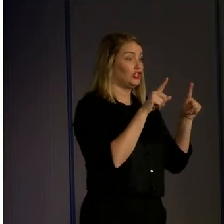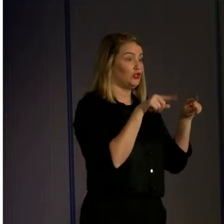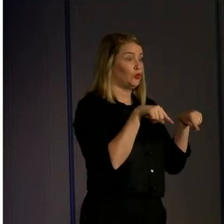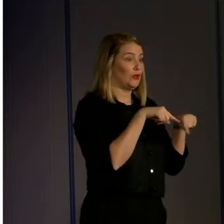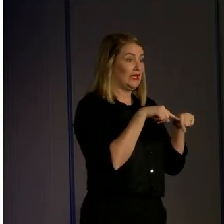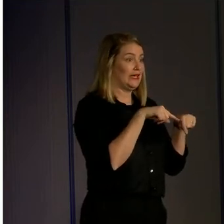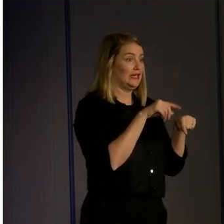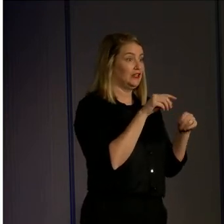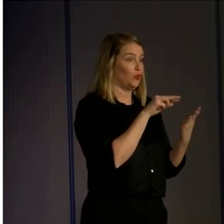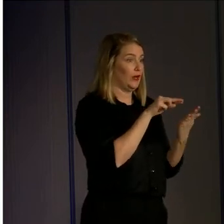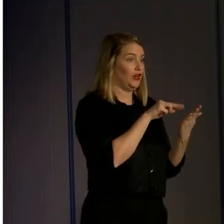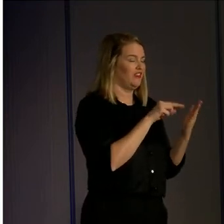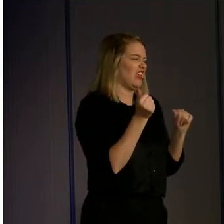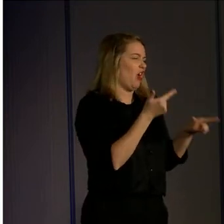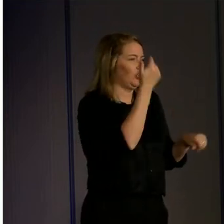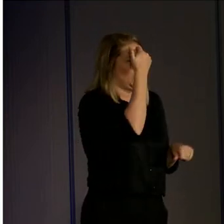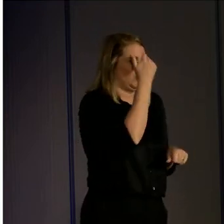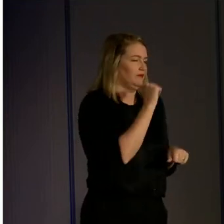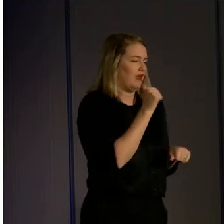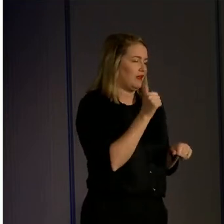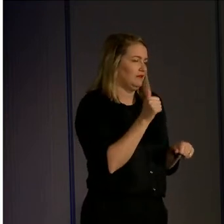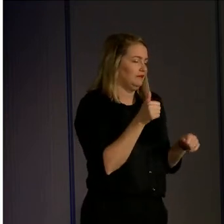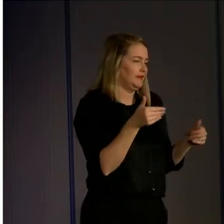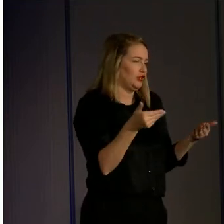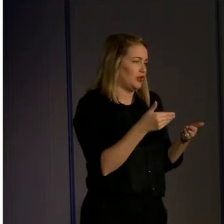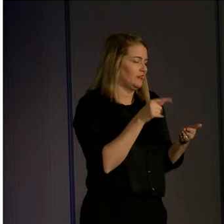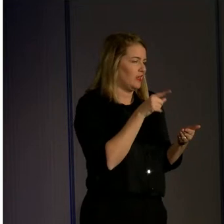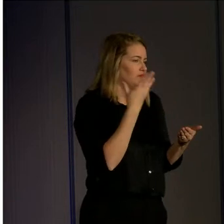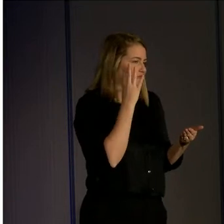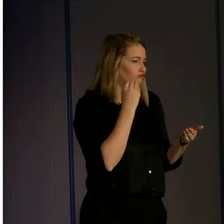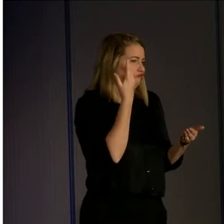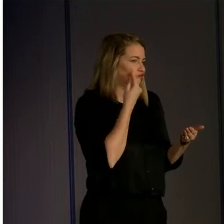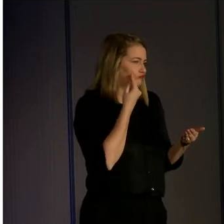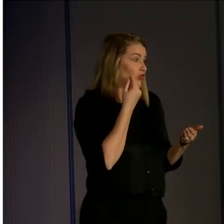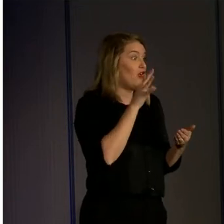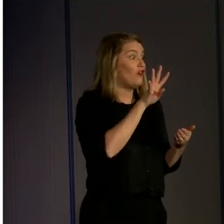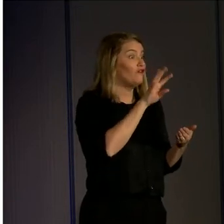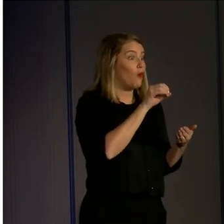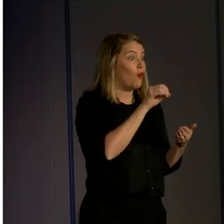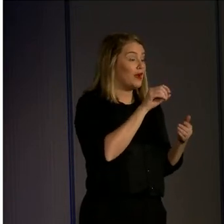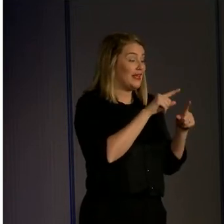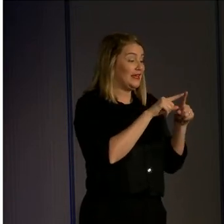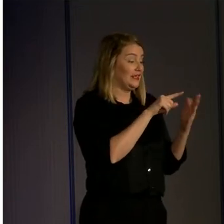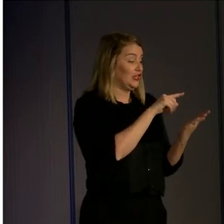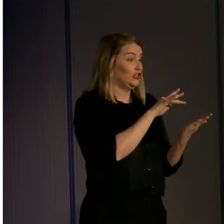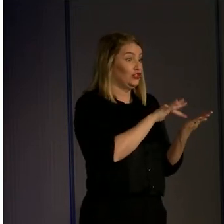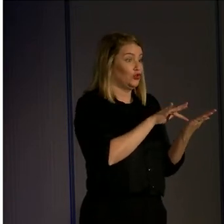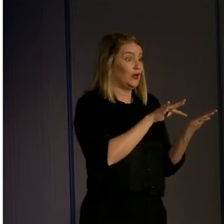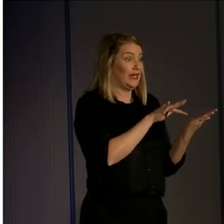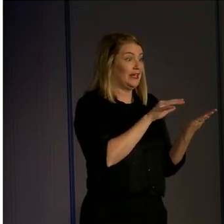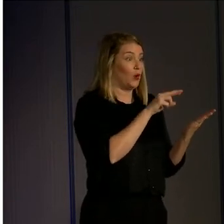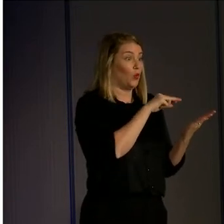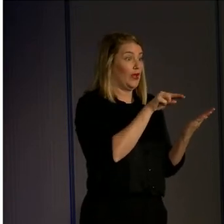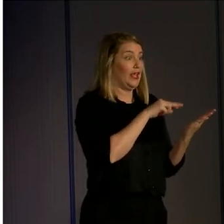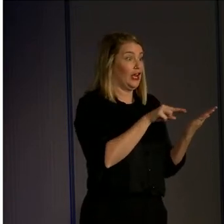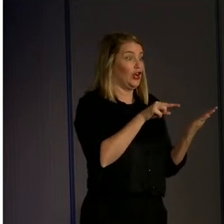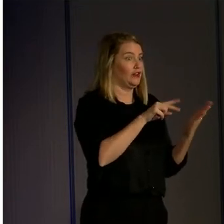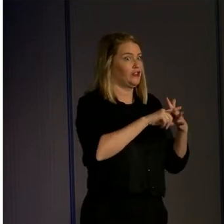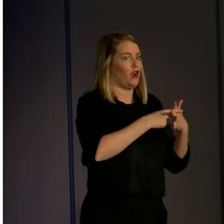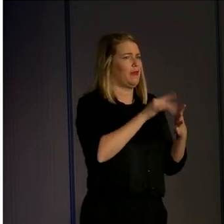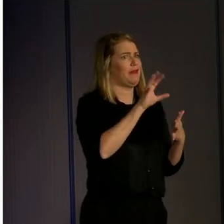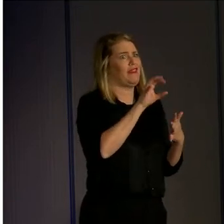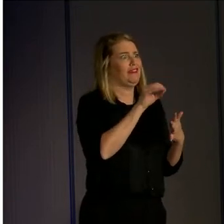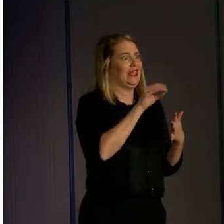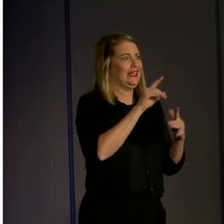how to use a screen reader, so it's not like an introduction. So you can imagine 40 screen readers starting up, probably 50 screen readers starting up at the